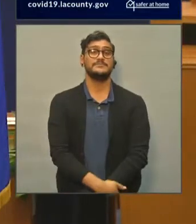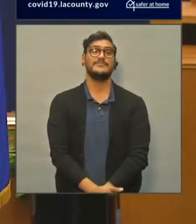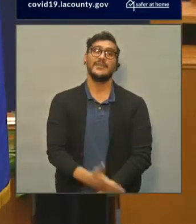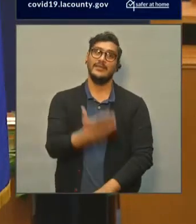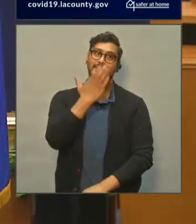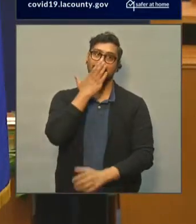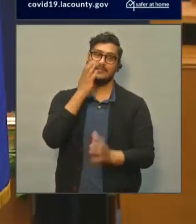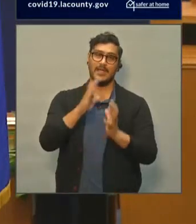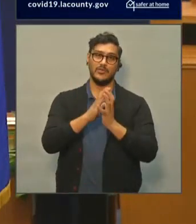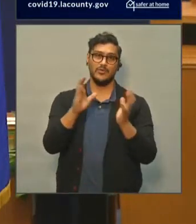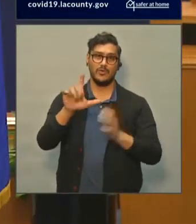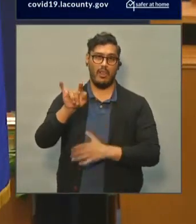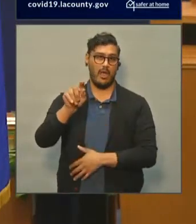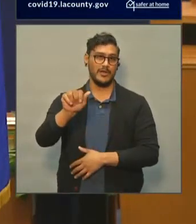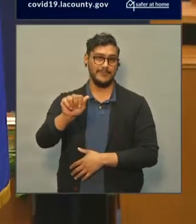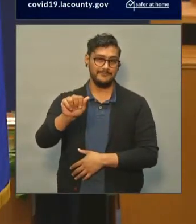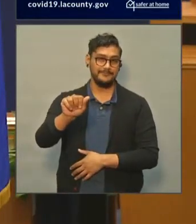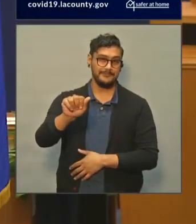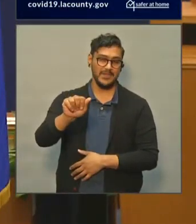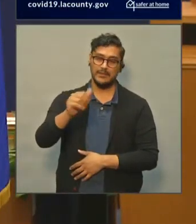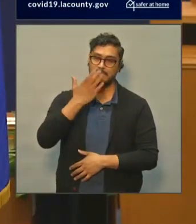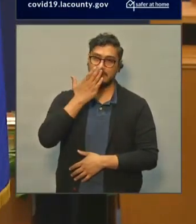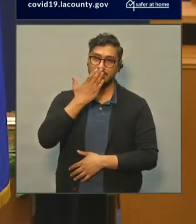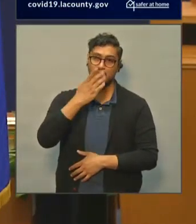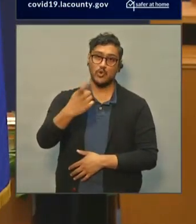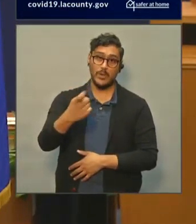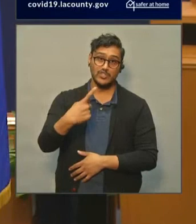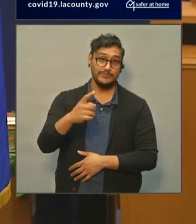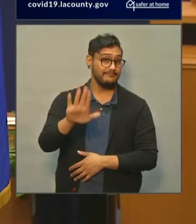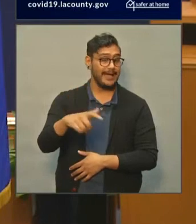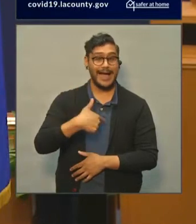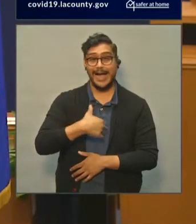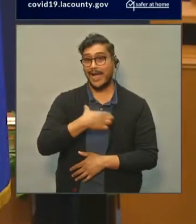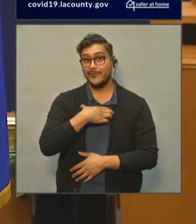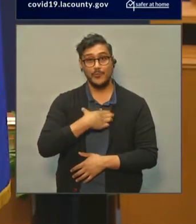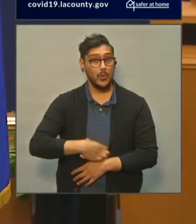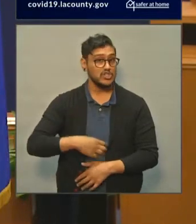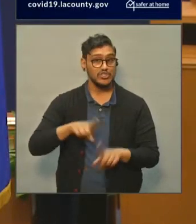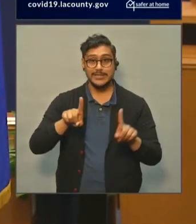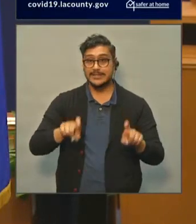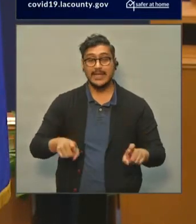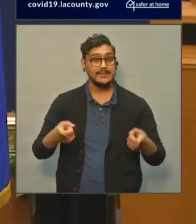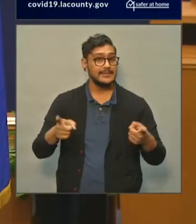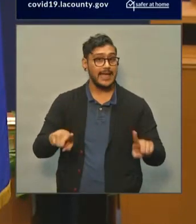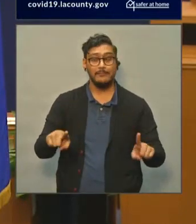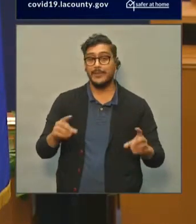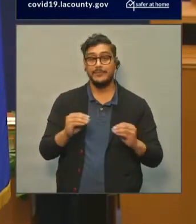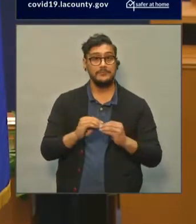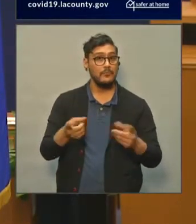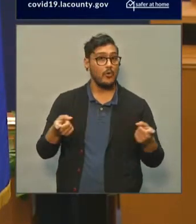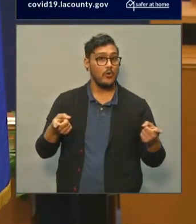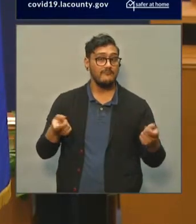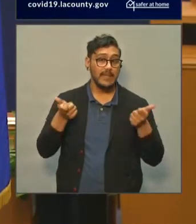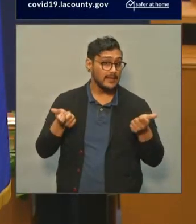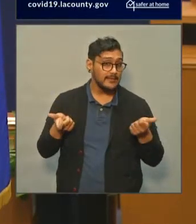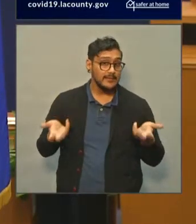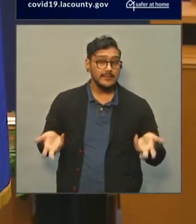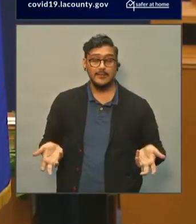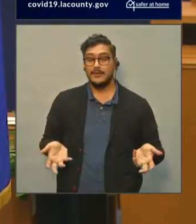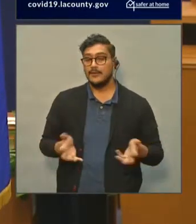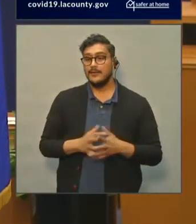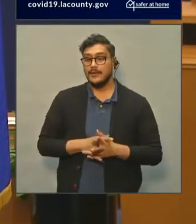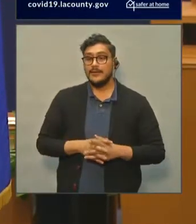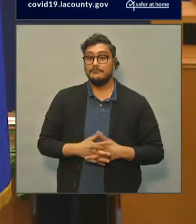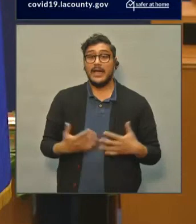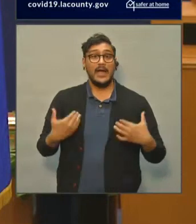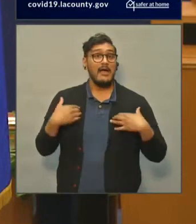Yeah, thanks, Claudia. Appreciate the question. Wish the testing had, was able to happen quicker. I think we have a